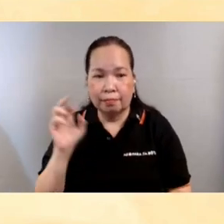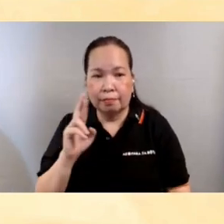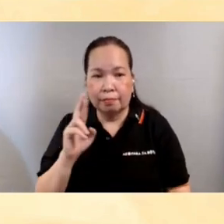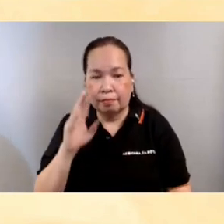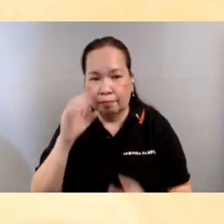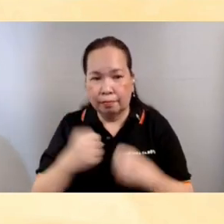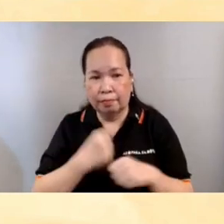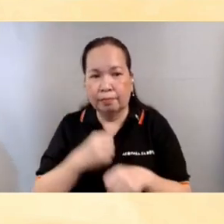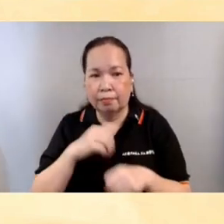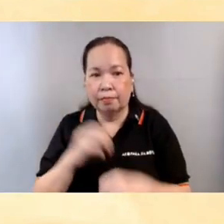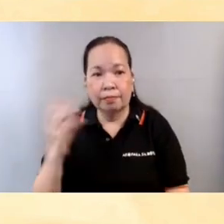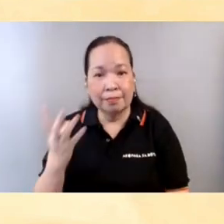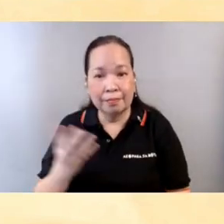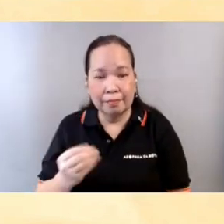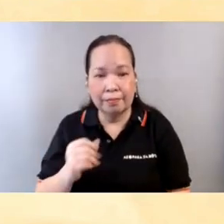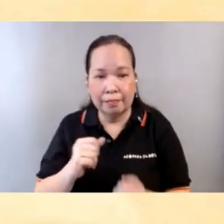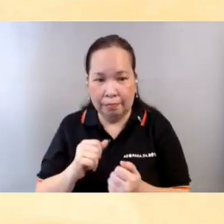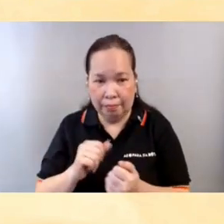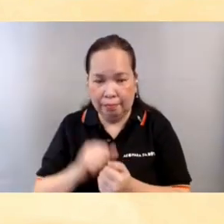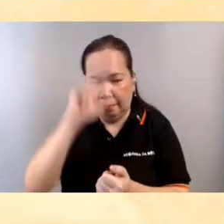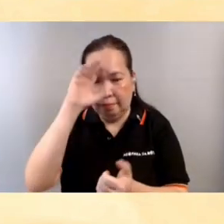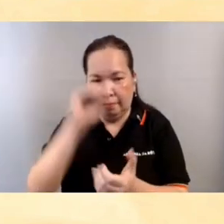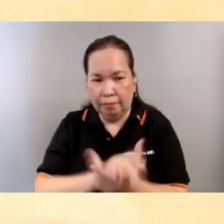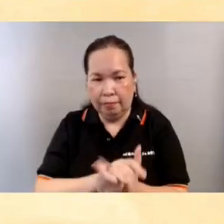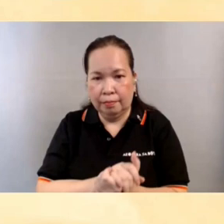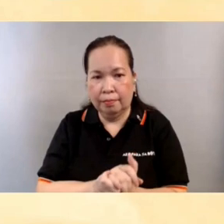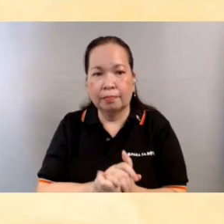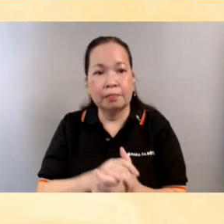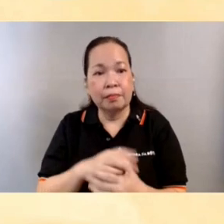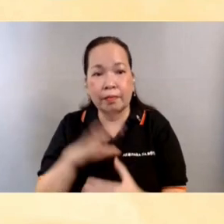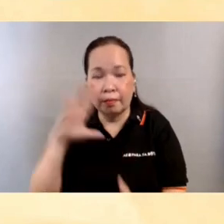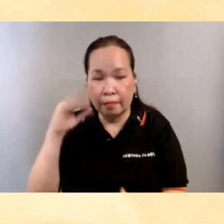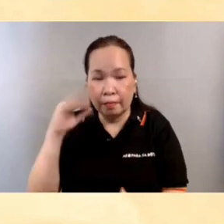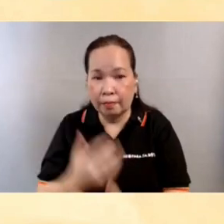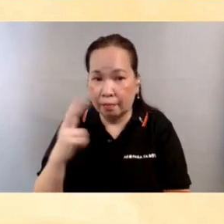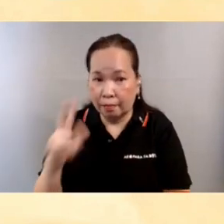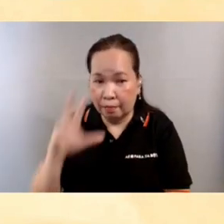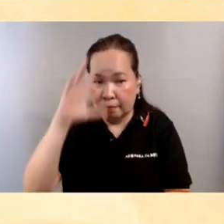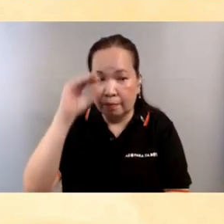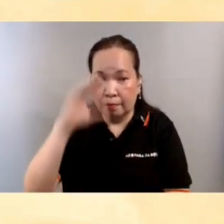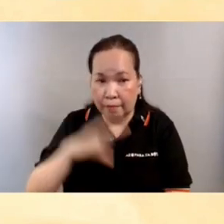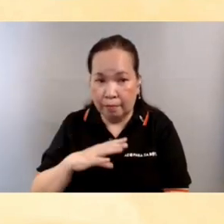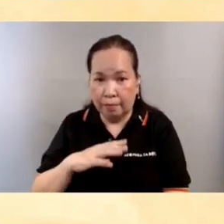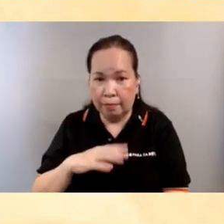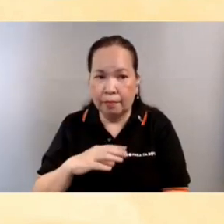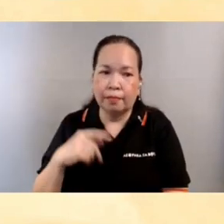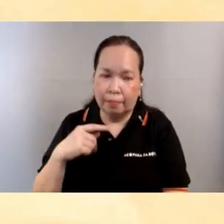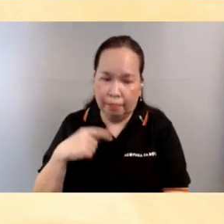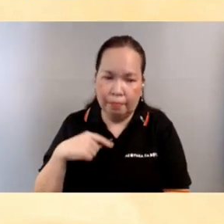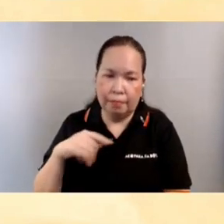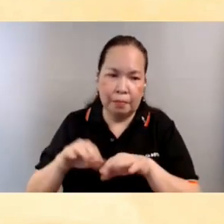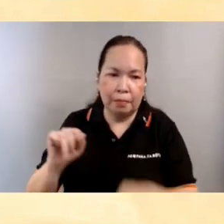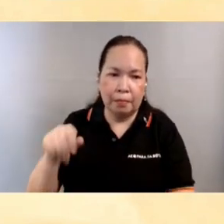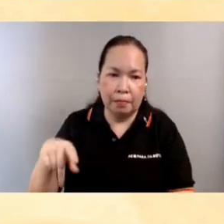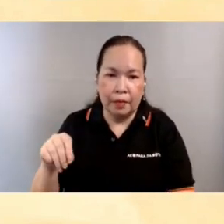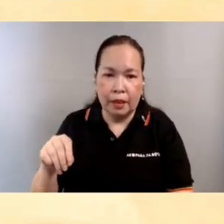in Tanawan, Batangas with her husband. She's a proud mother of 3 grown boys and a doting grandmother. She